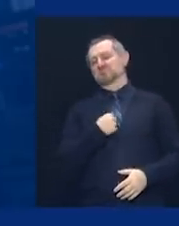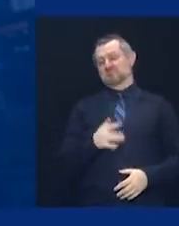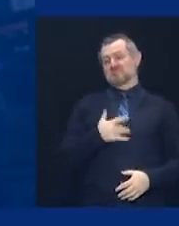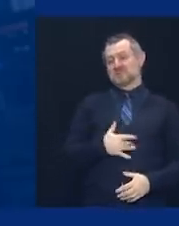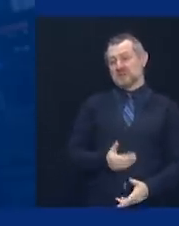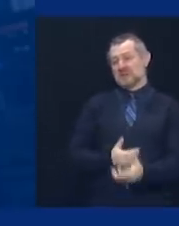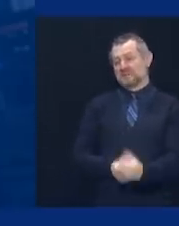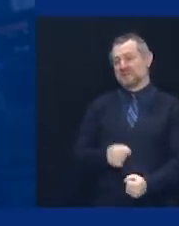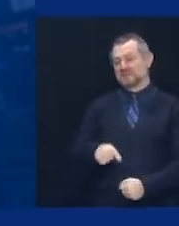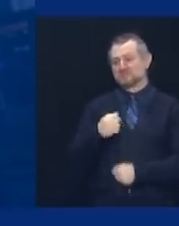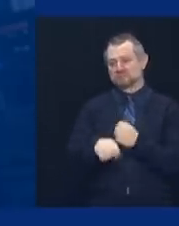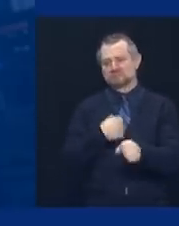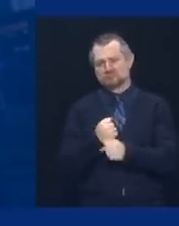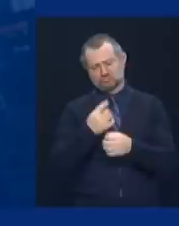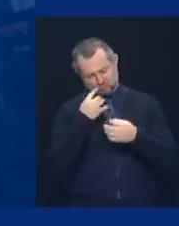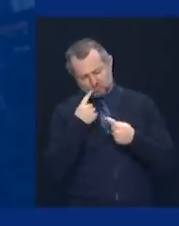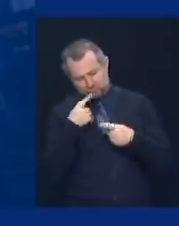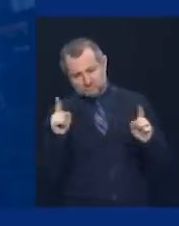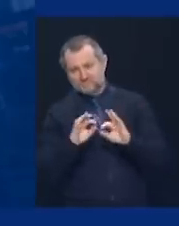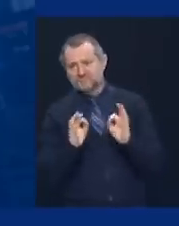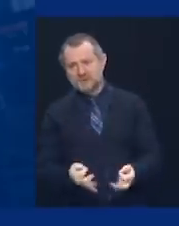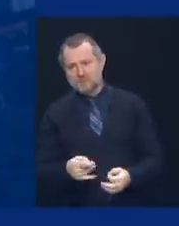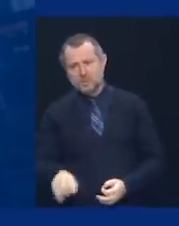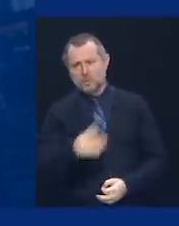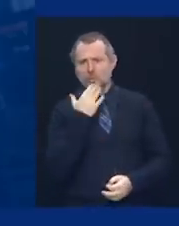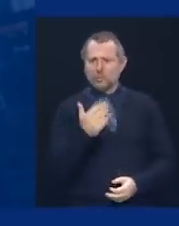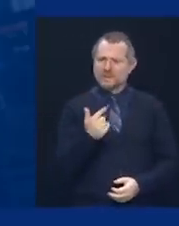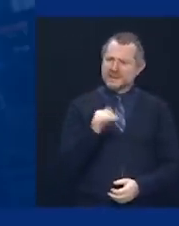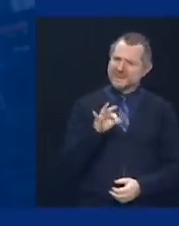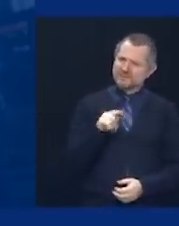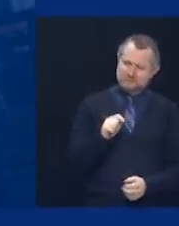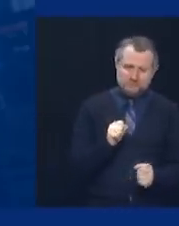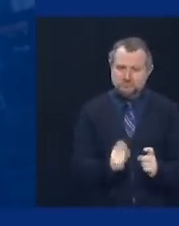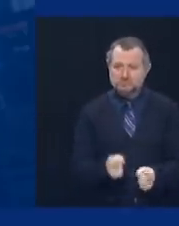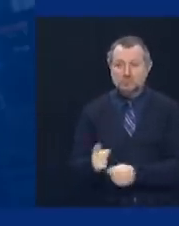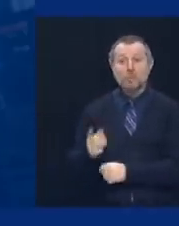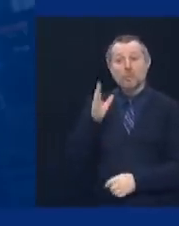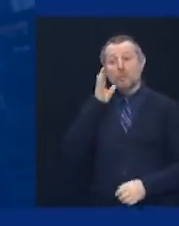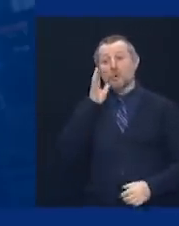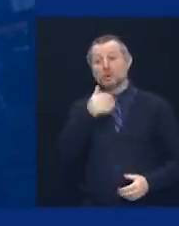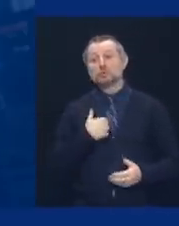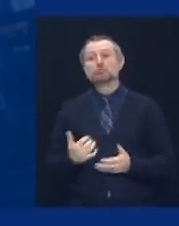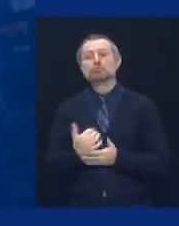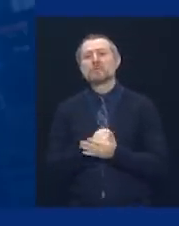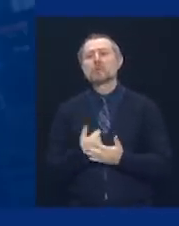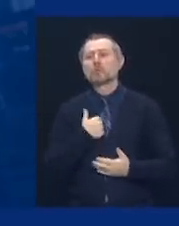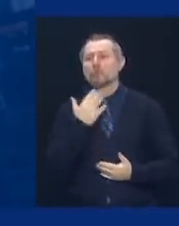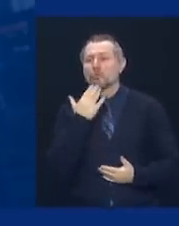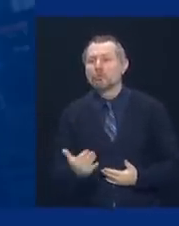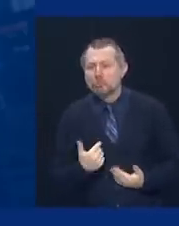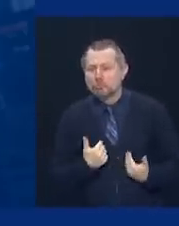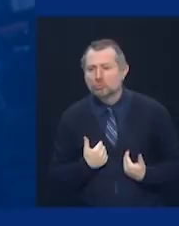this year. I think I deserve good gifts this year. So open the gifts,